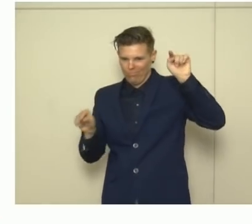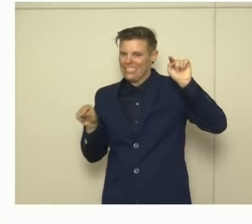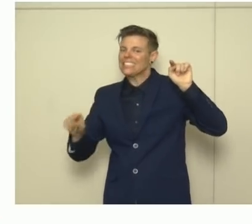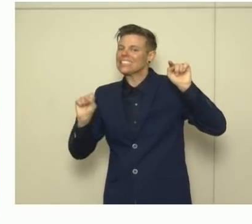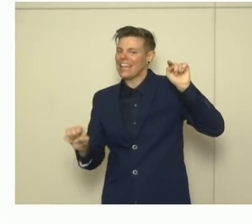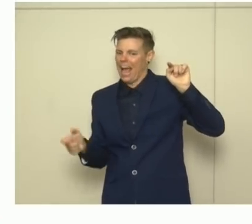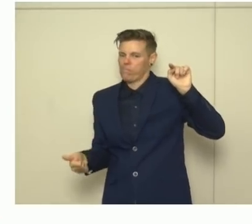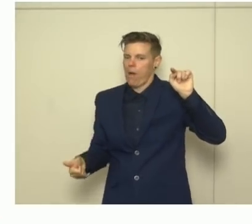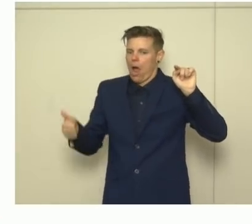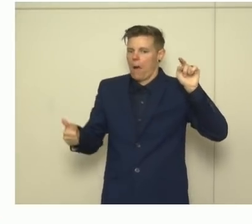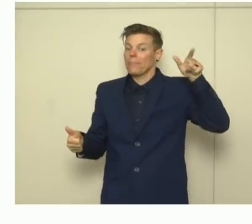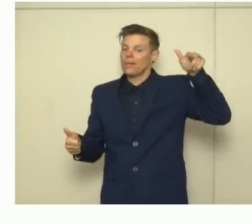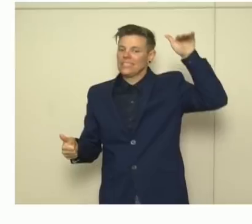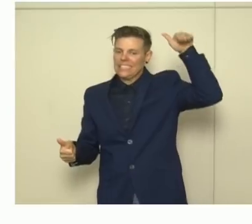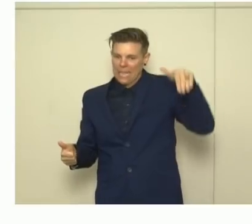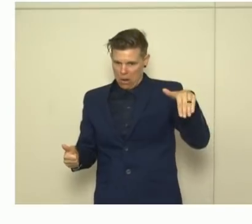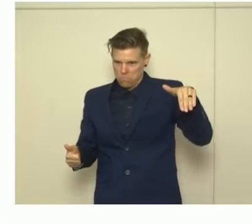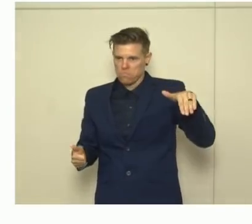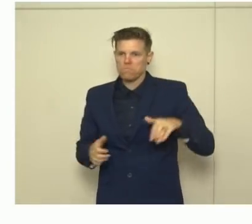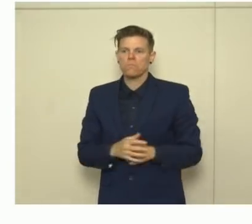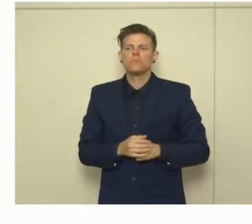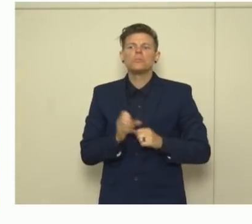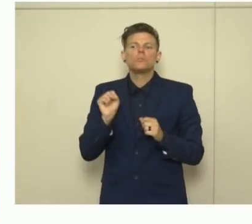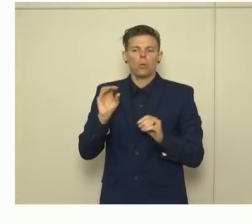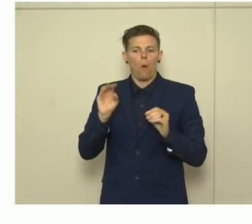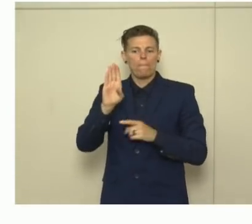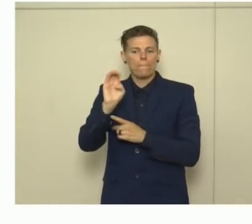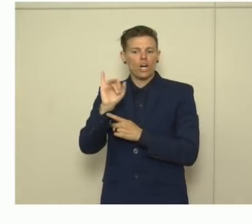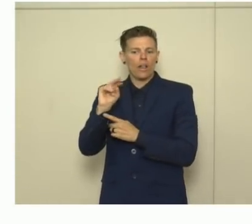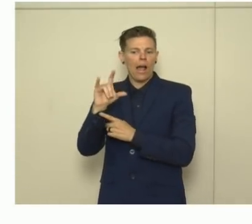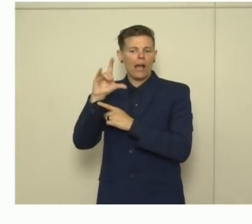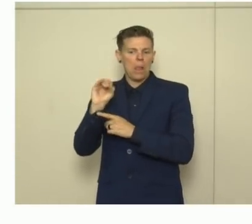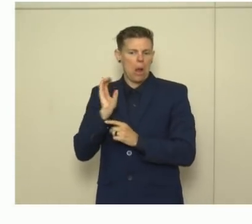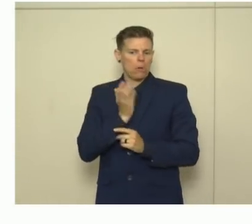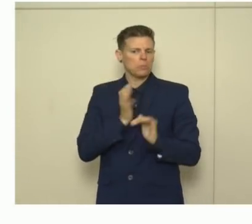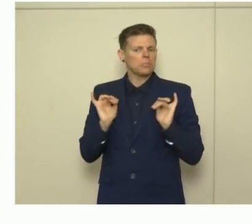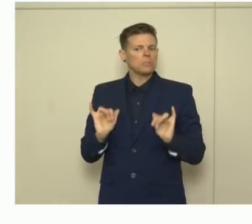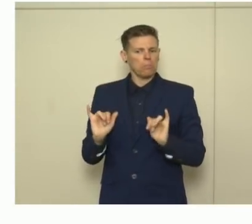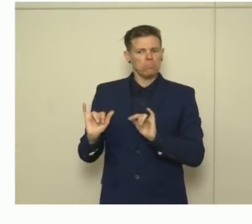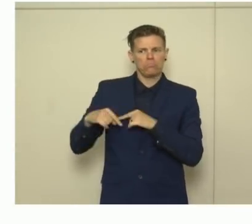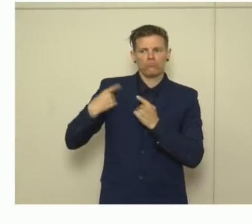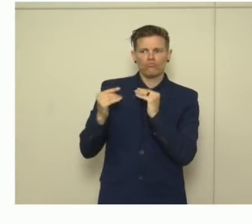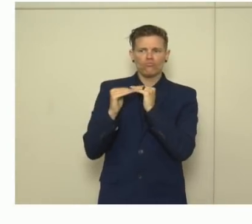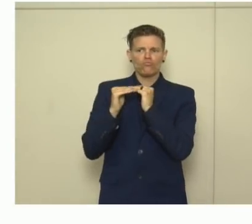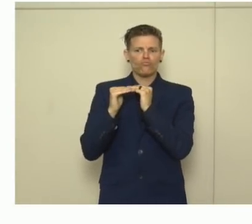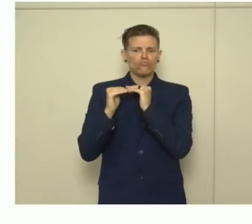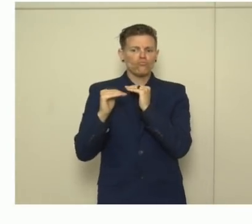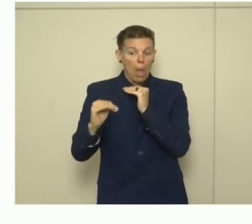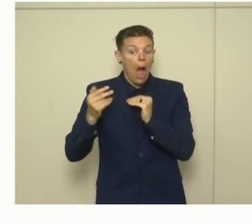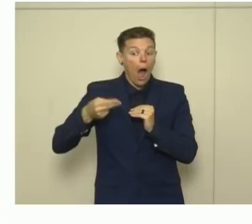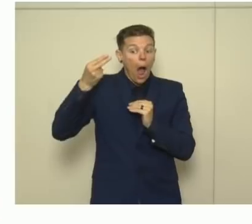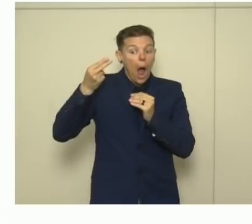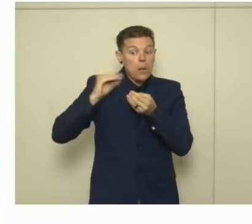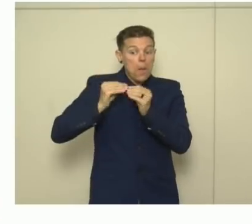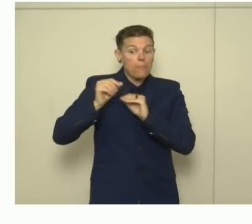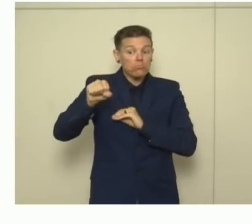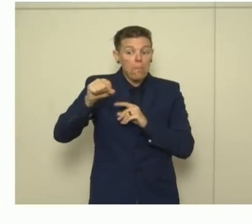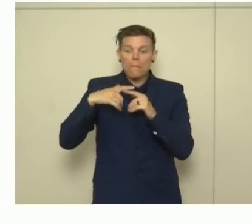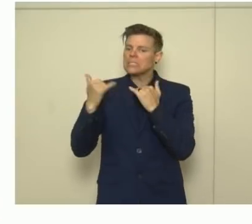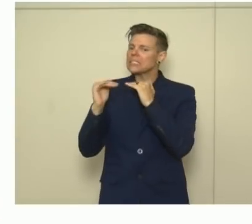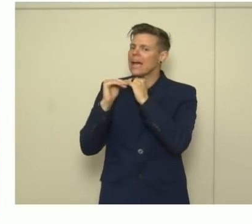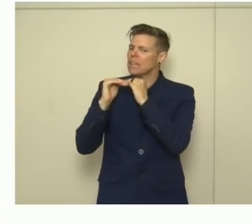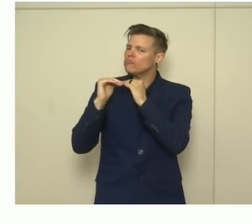number of cases, but a much, much larger population, and still a fair amount of activity in Doñana County